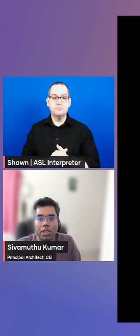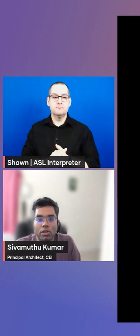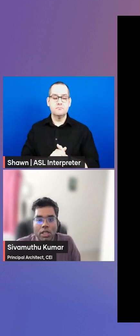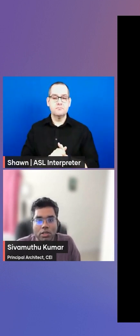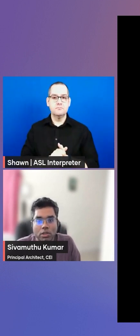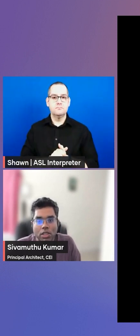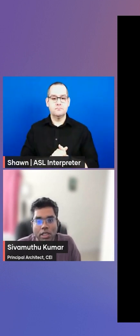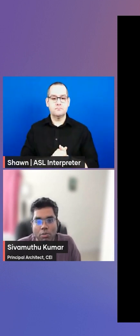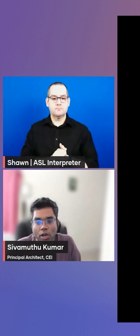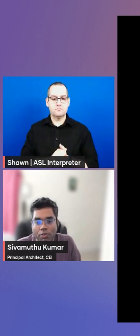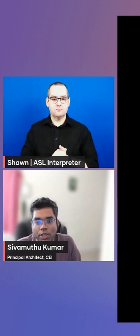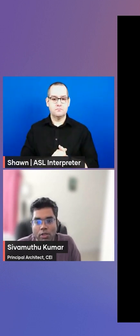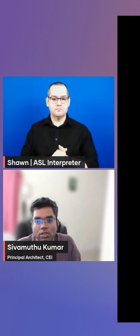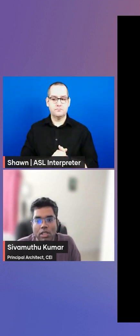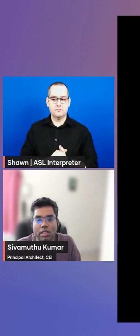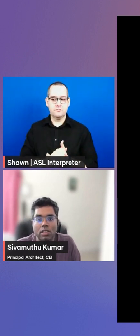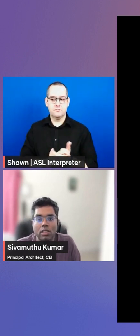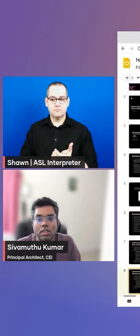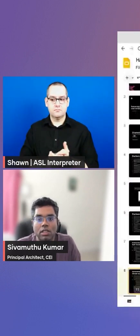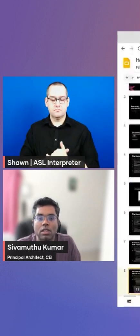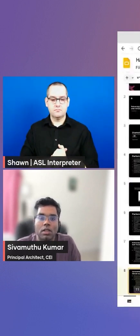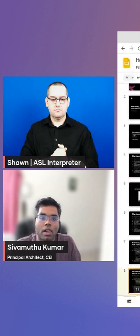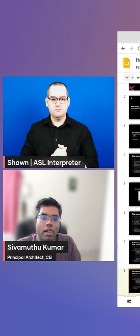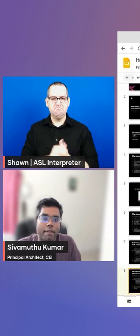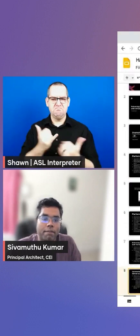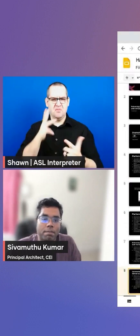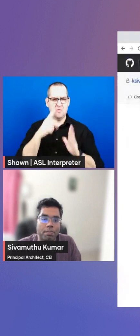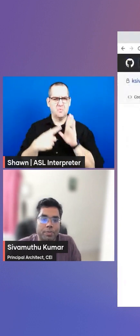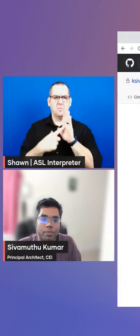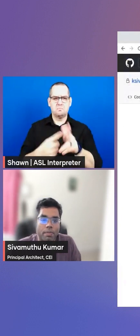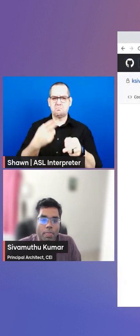So let me quickly show the demo how it looks like.